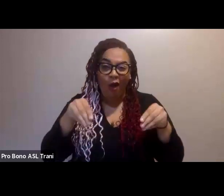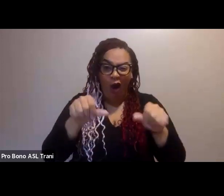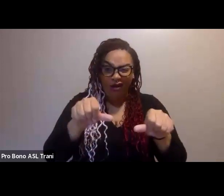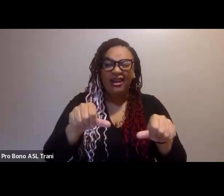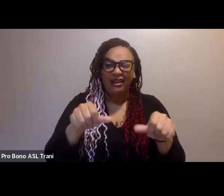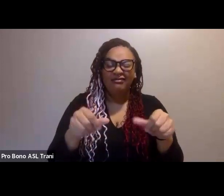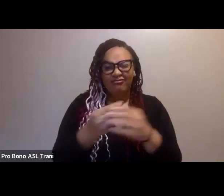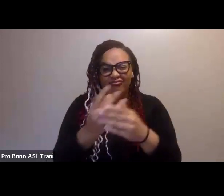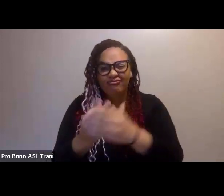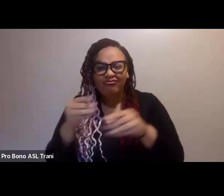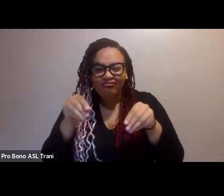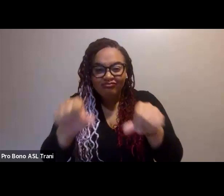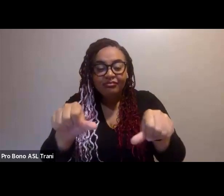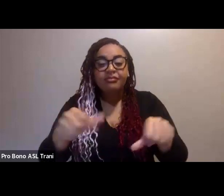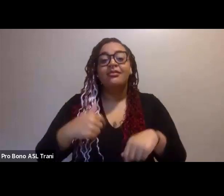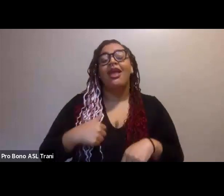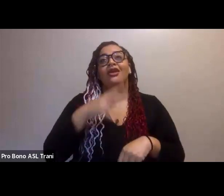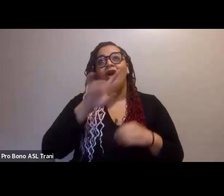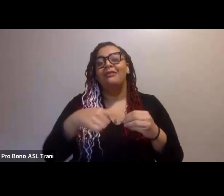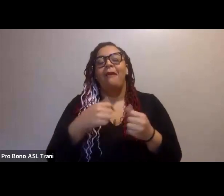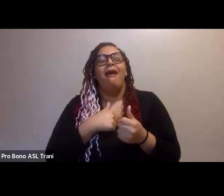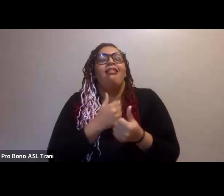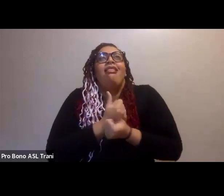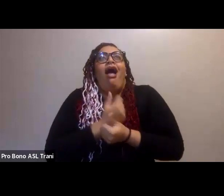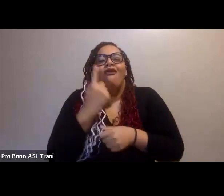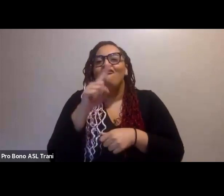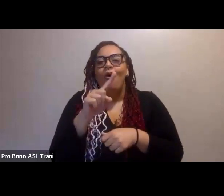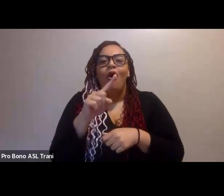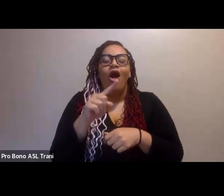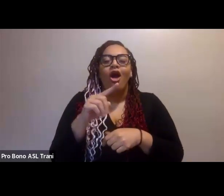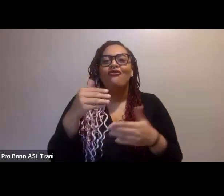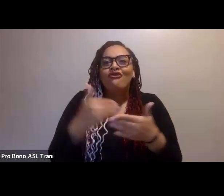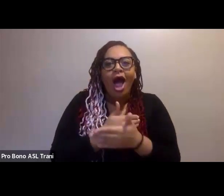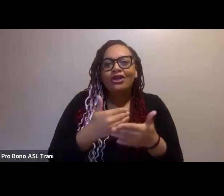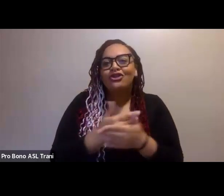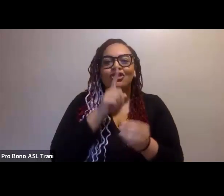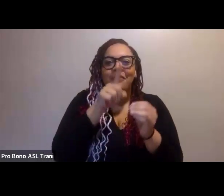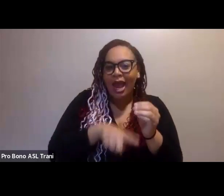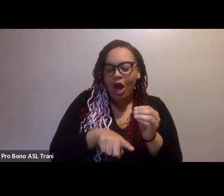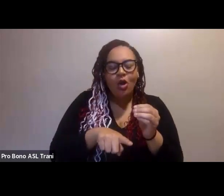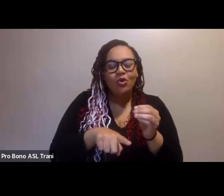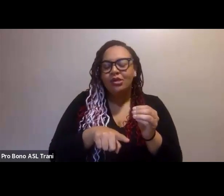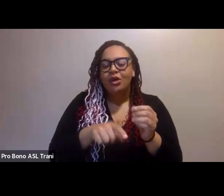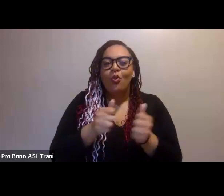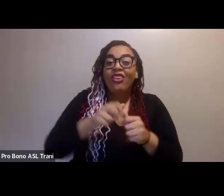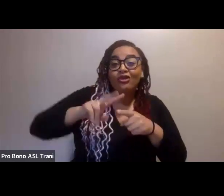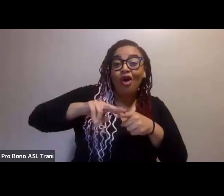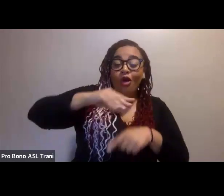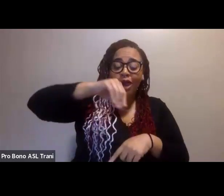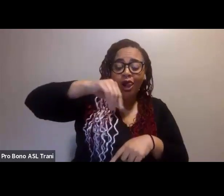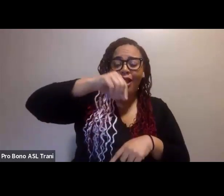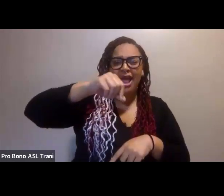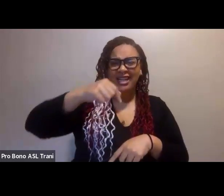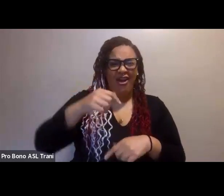talked about my absolute love of fresh garden tomatoes, a little bit of salt on them, a little bit of pepper. Is there anything better than a